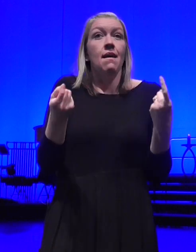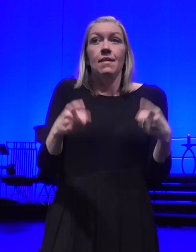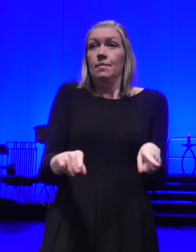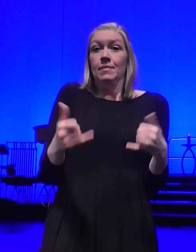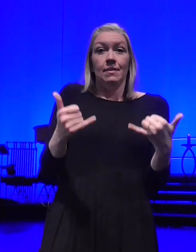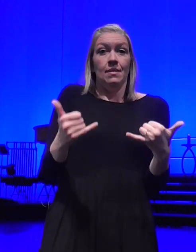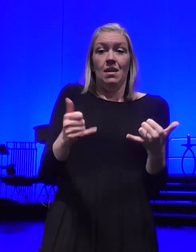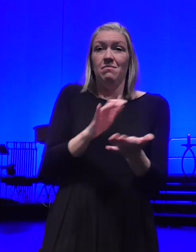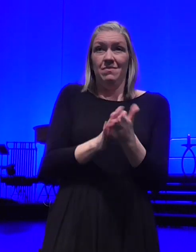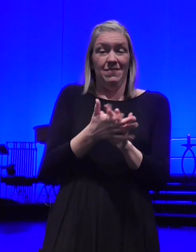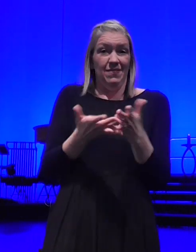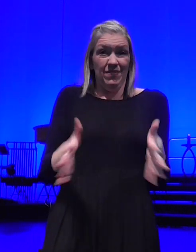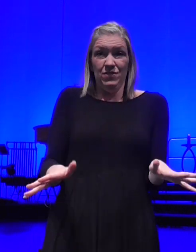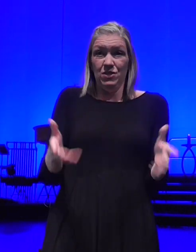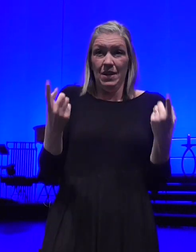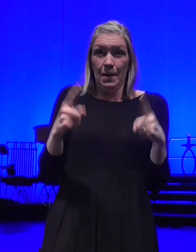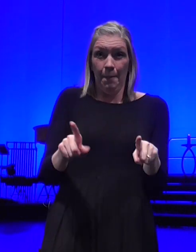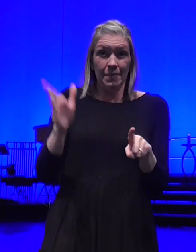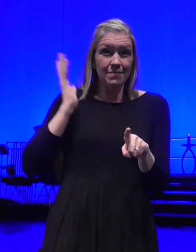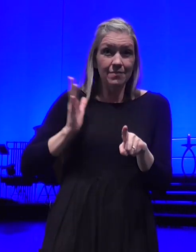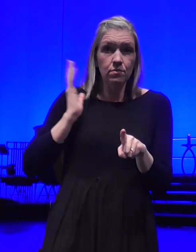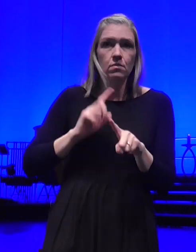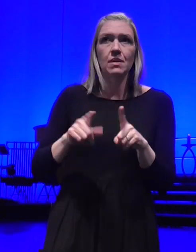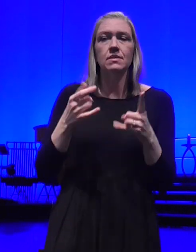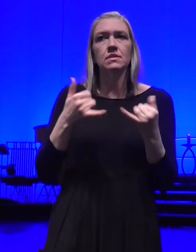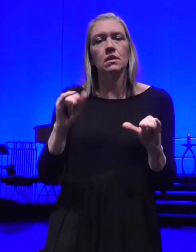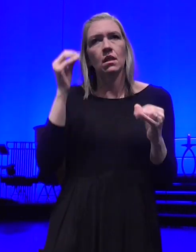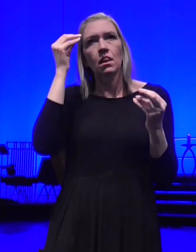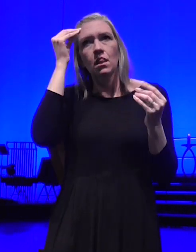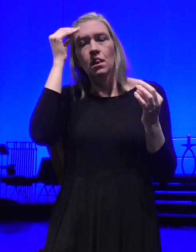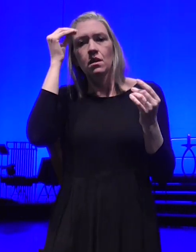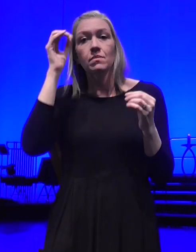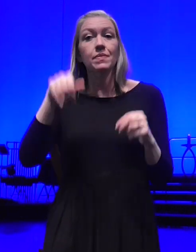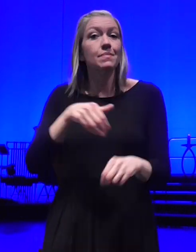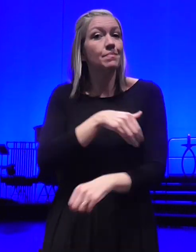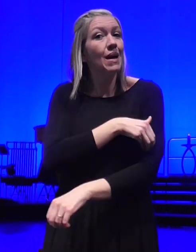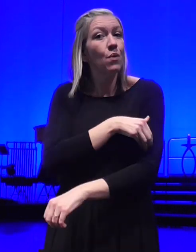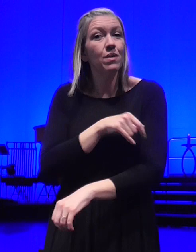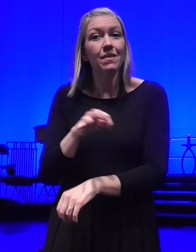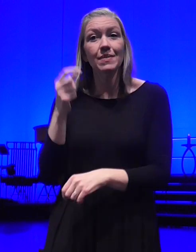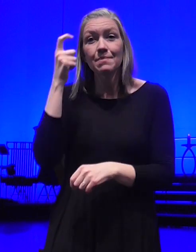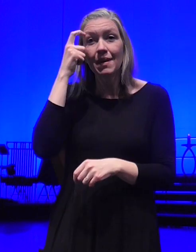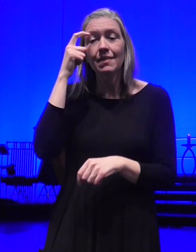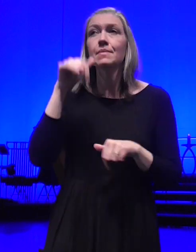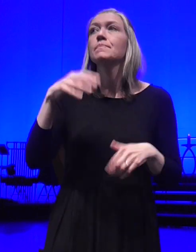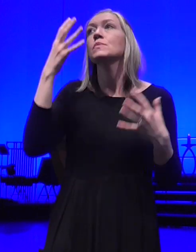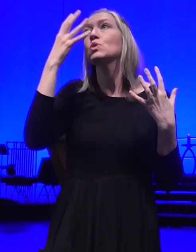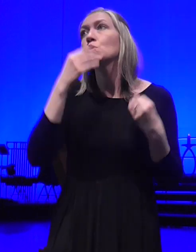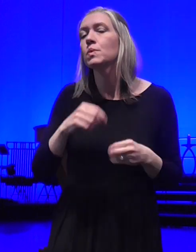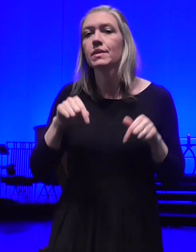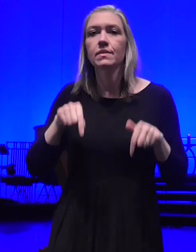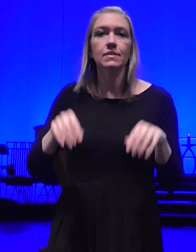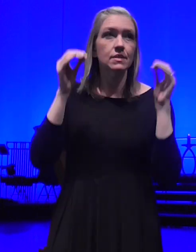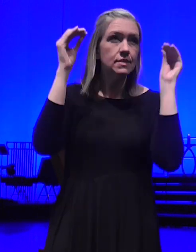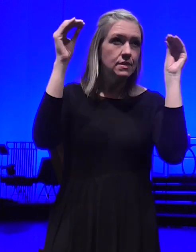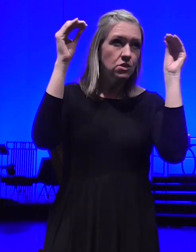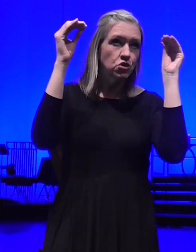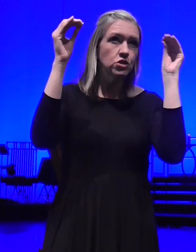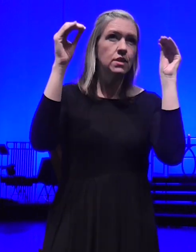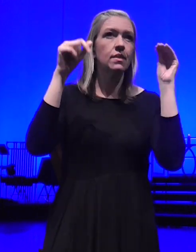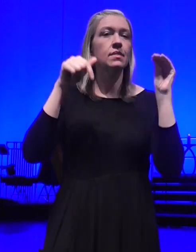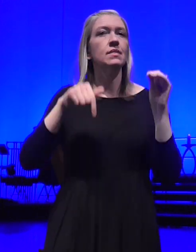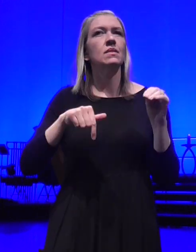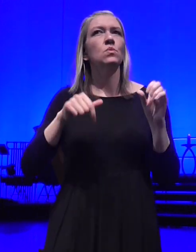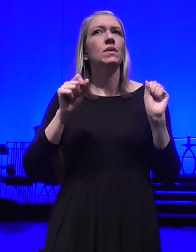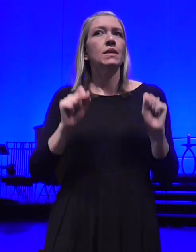now. You see the power of the mind. And that's the beauty of this teaching, is that we can start to